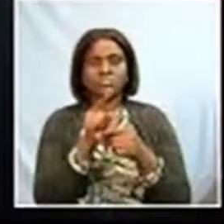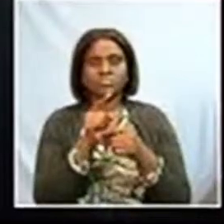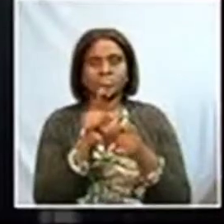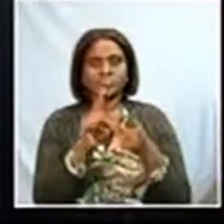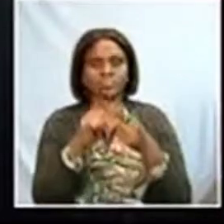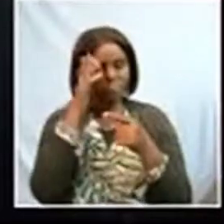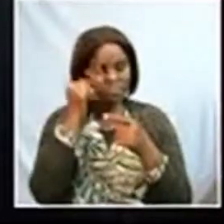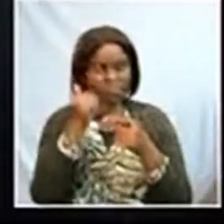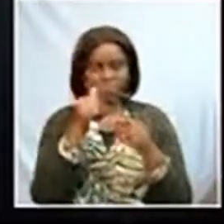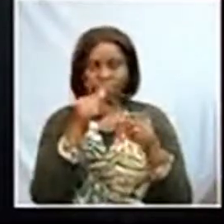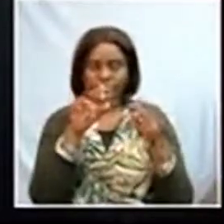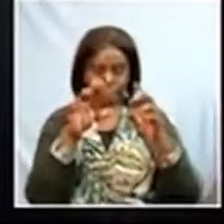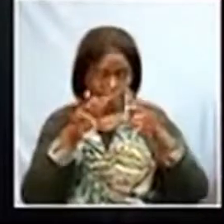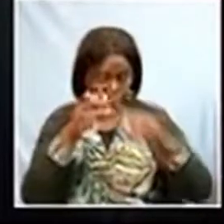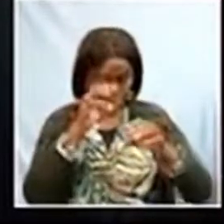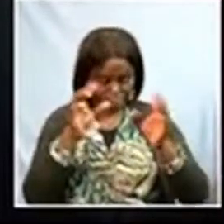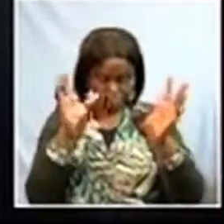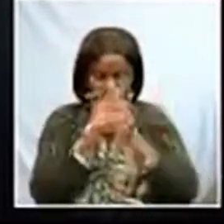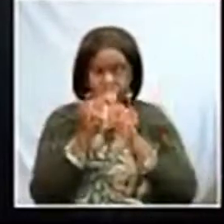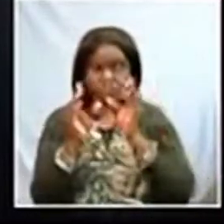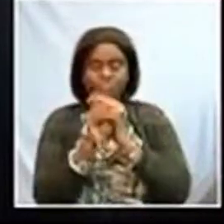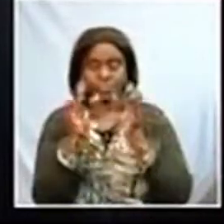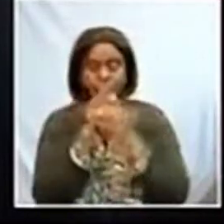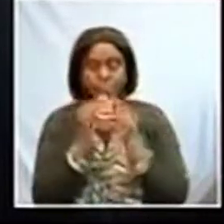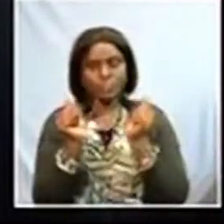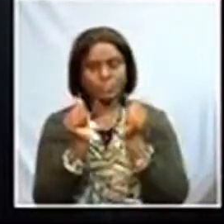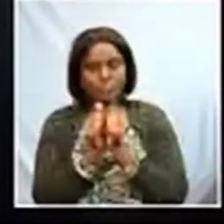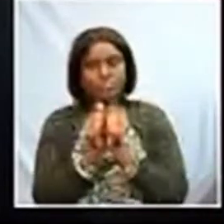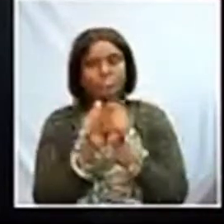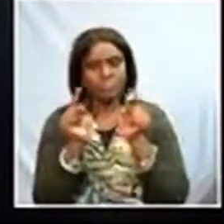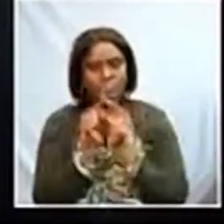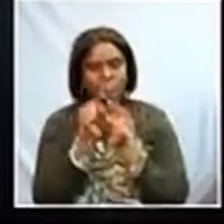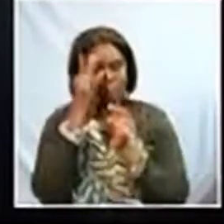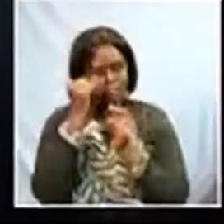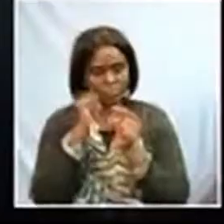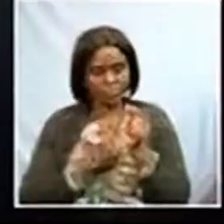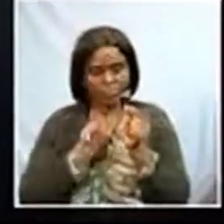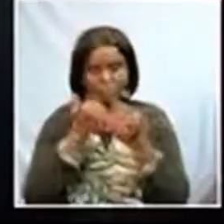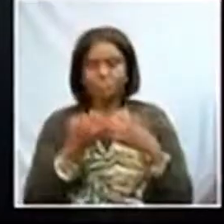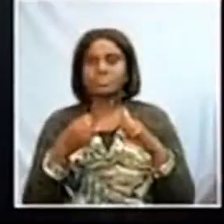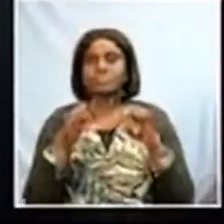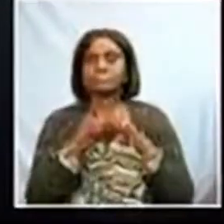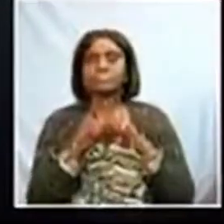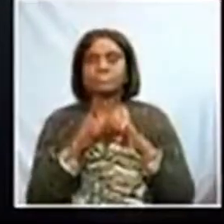the screen casings are missing, and why did we even